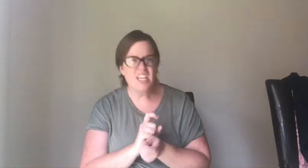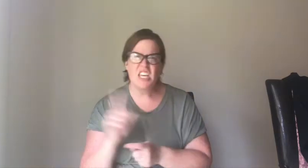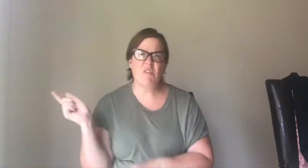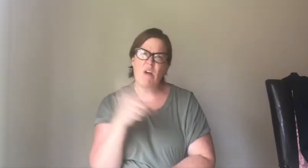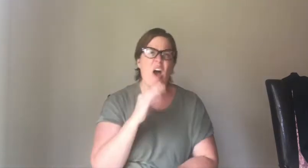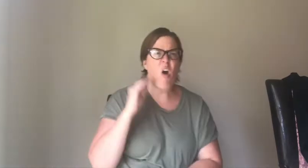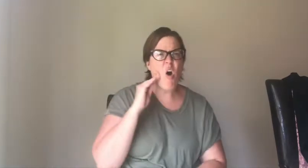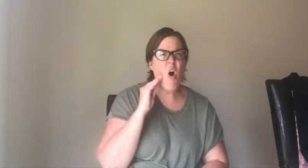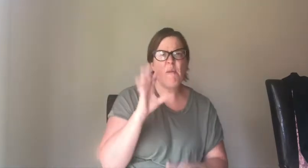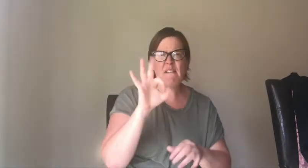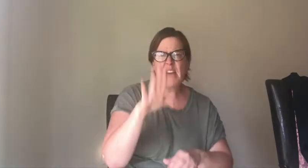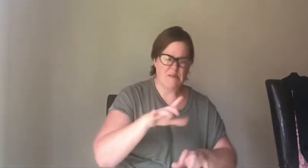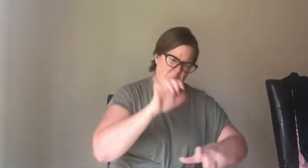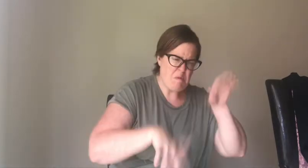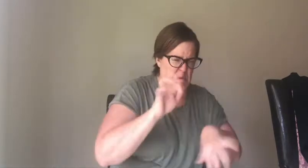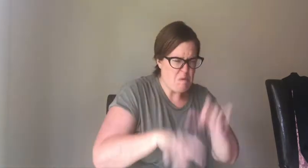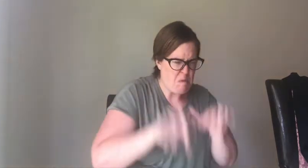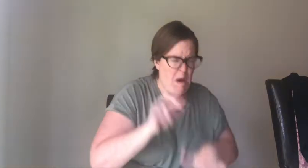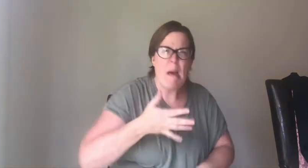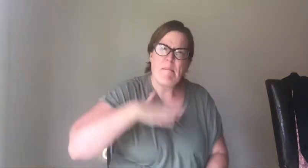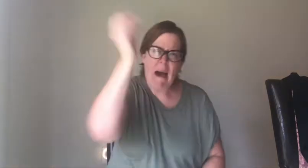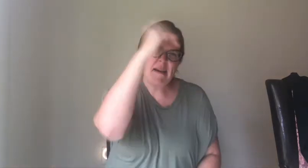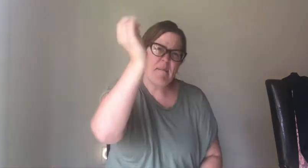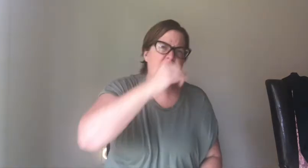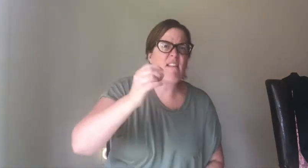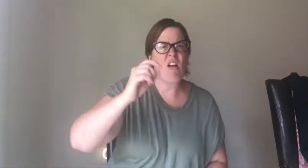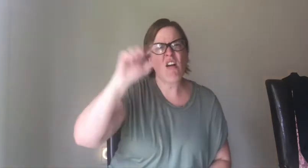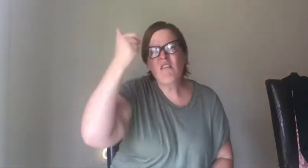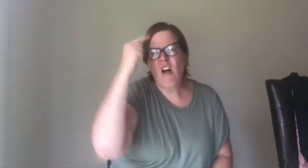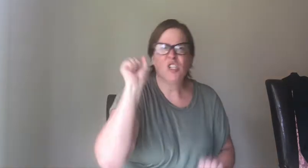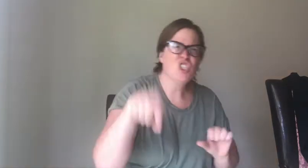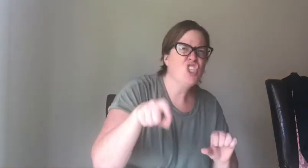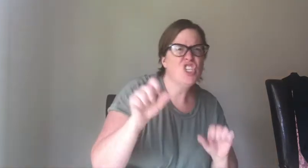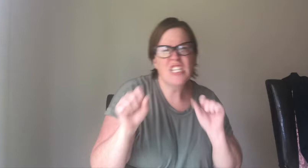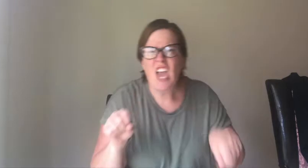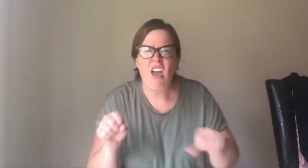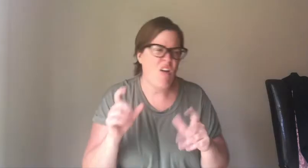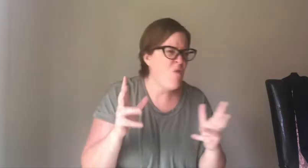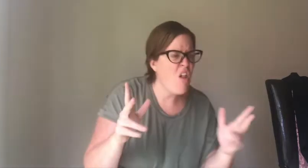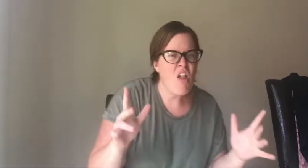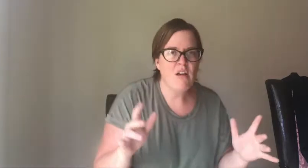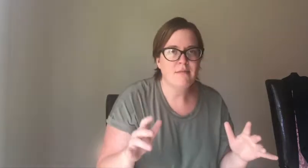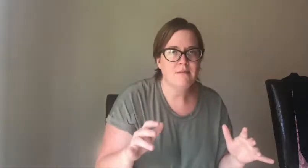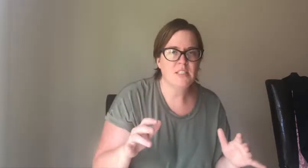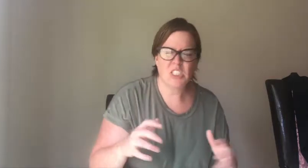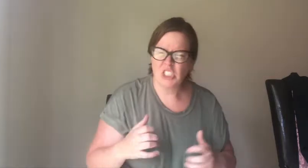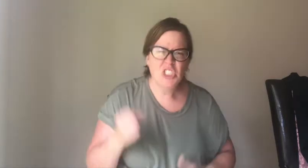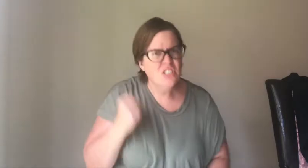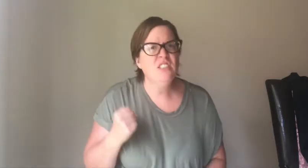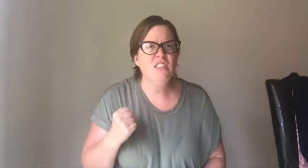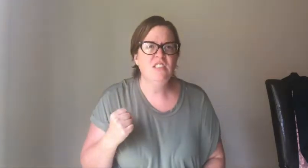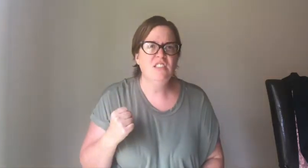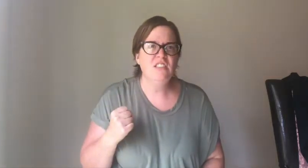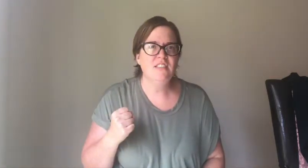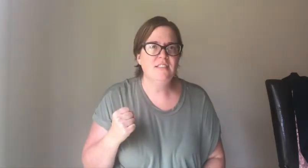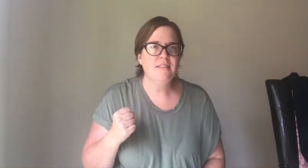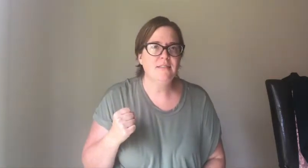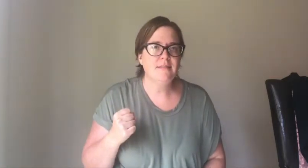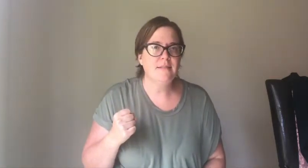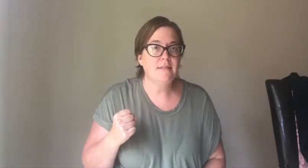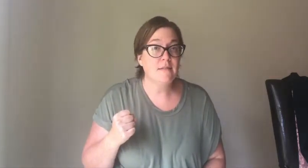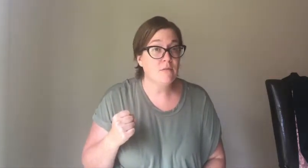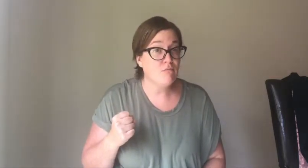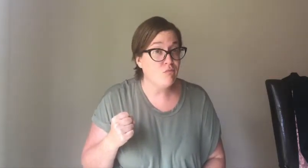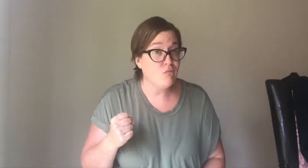fate. So what's happening here is essentially there's this collision of politics and religion. These are laws